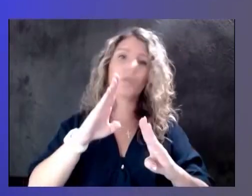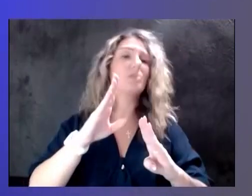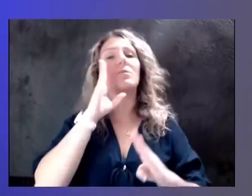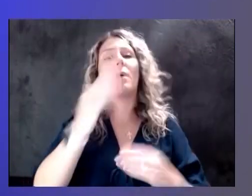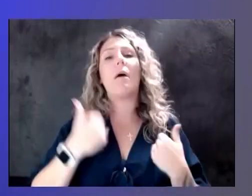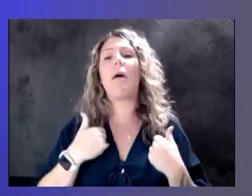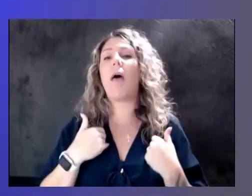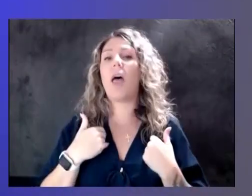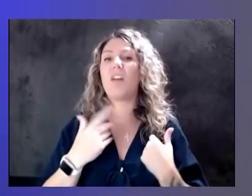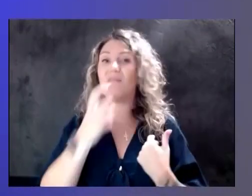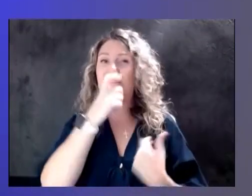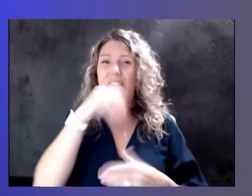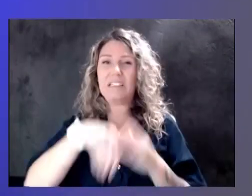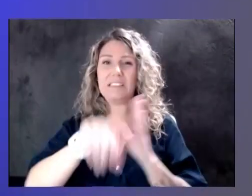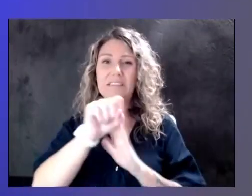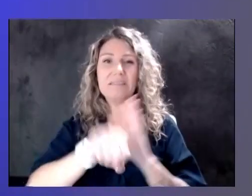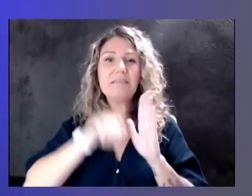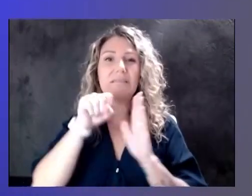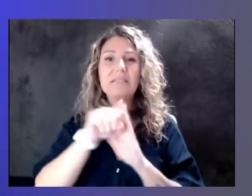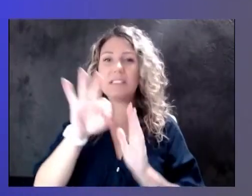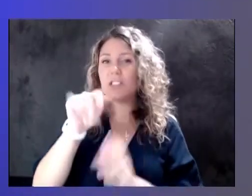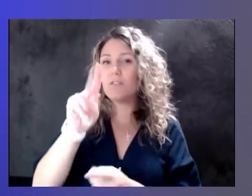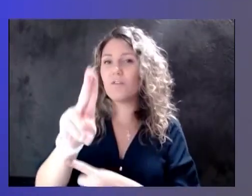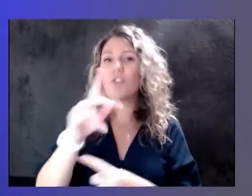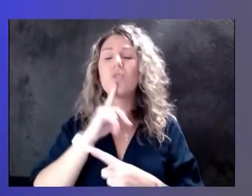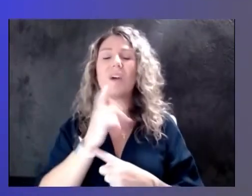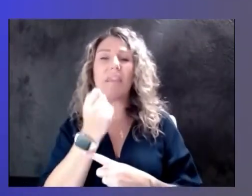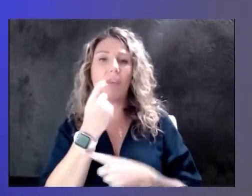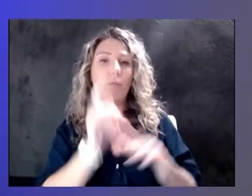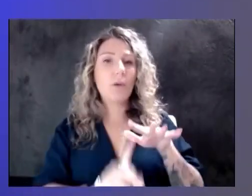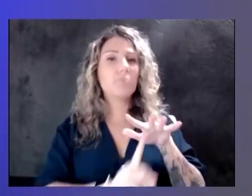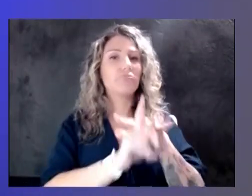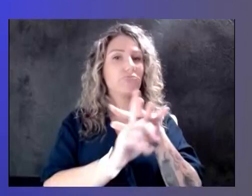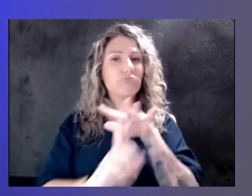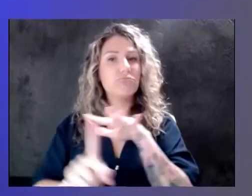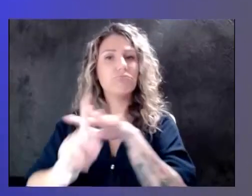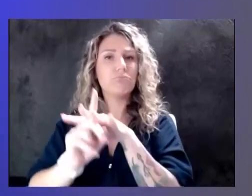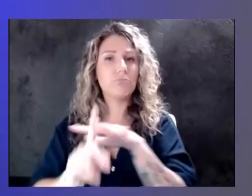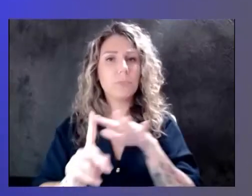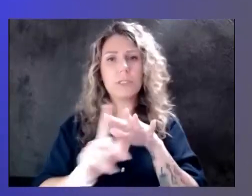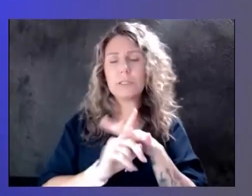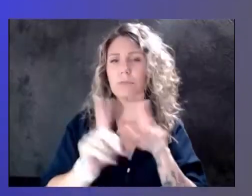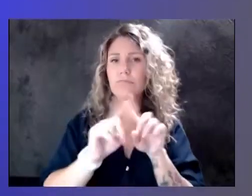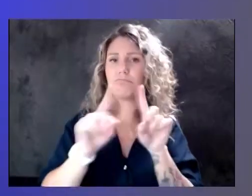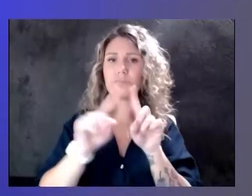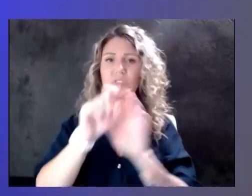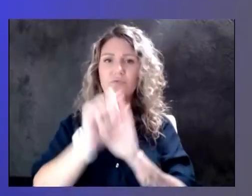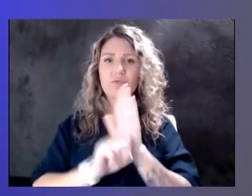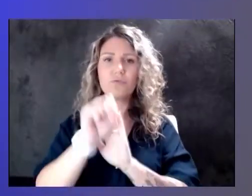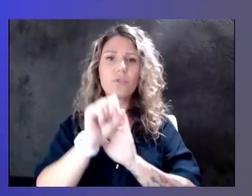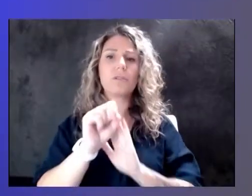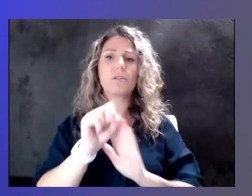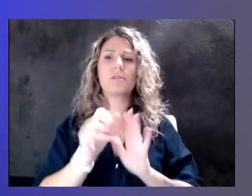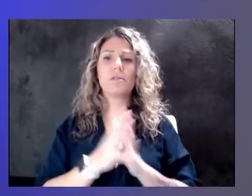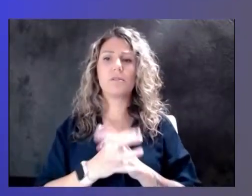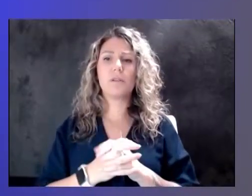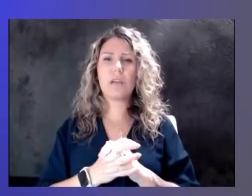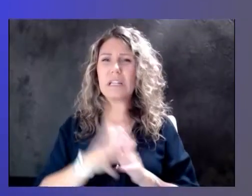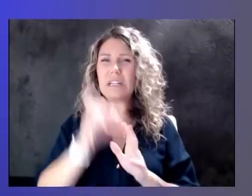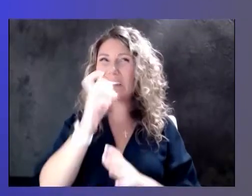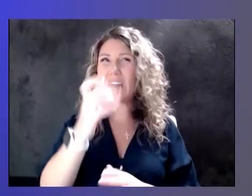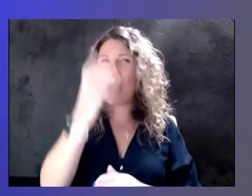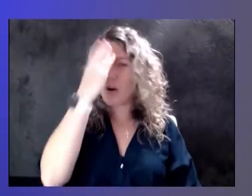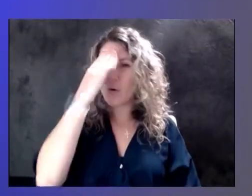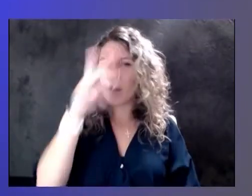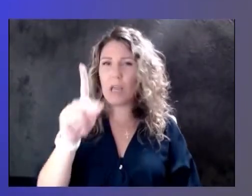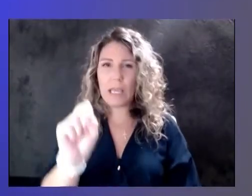Not yet. A little blip here and there in some different states. None, as best I'm aware, in Kansas. None in our lab